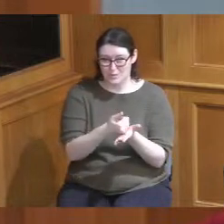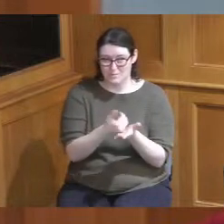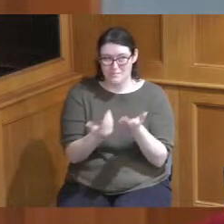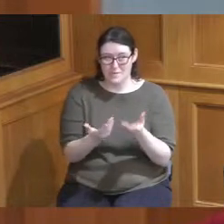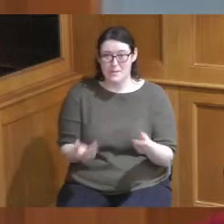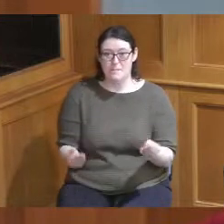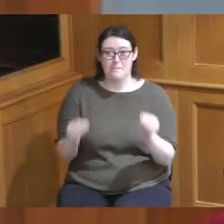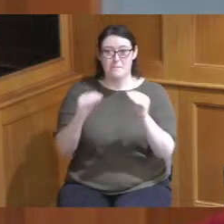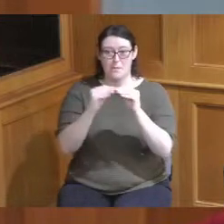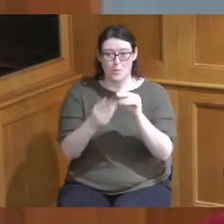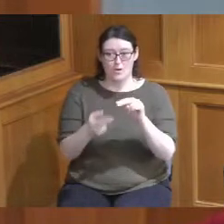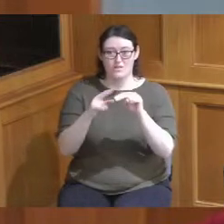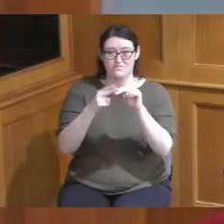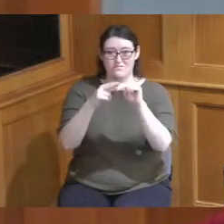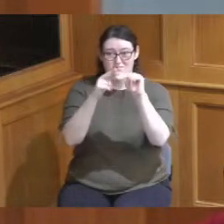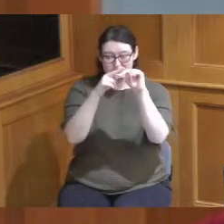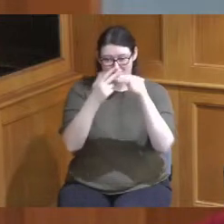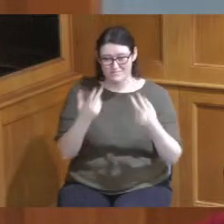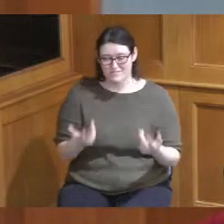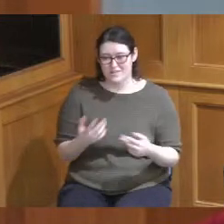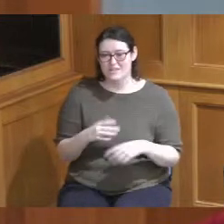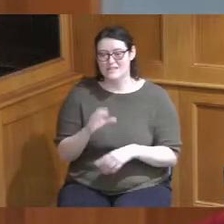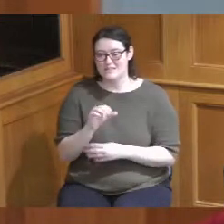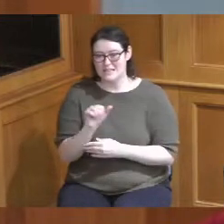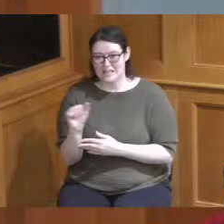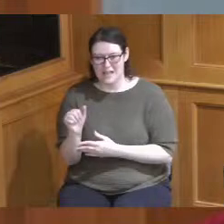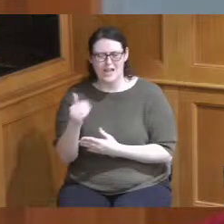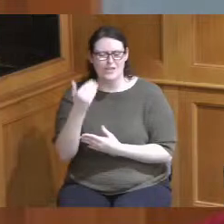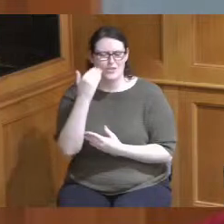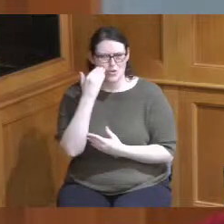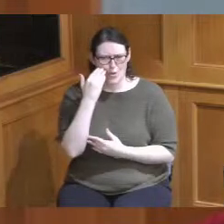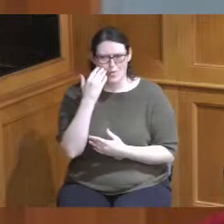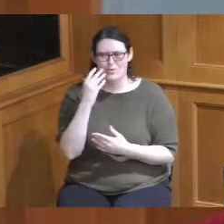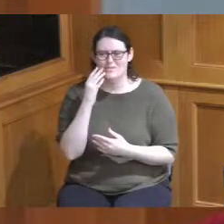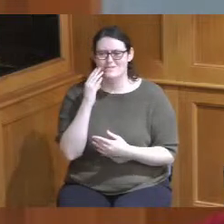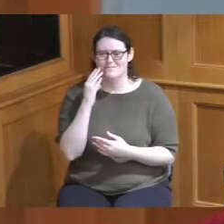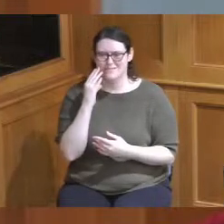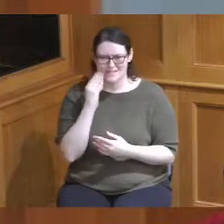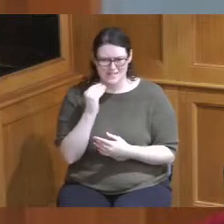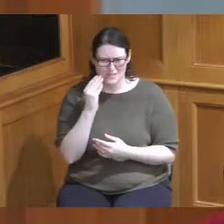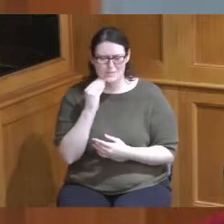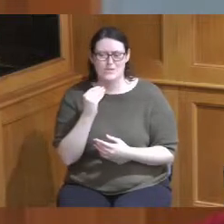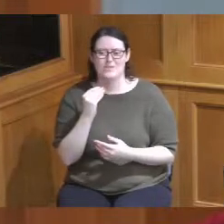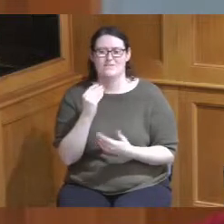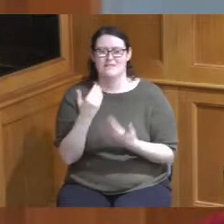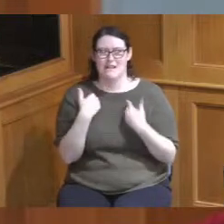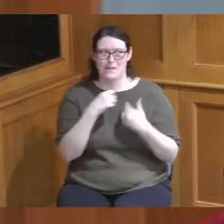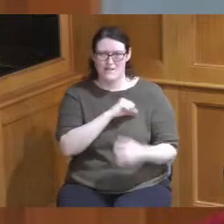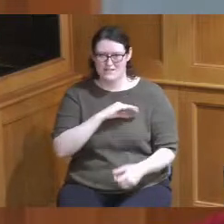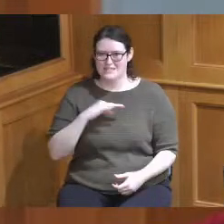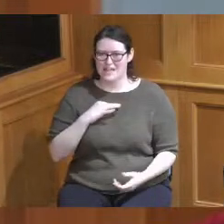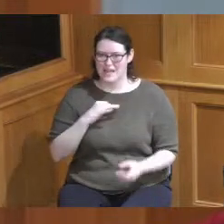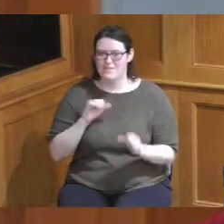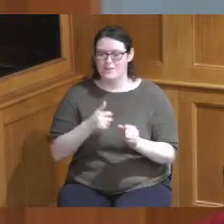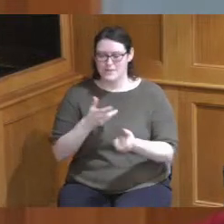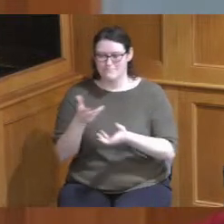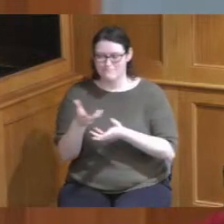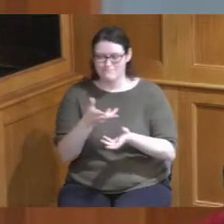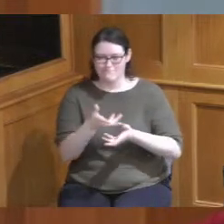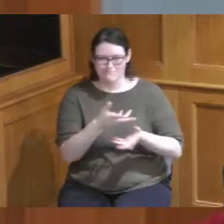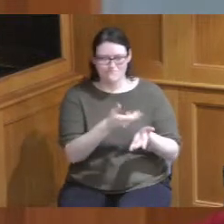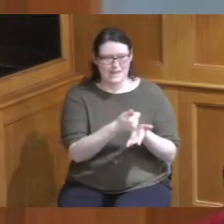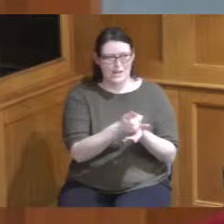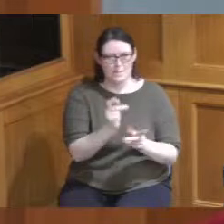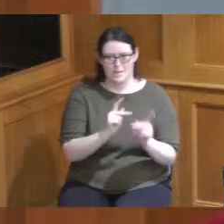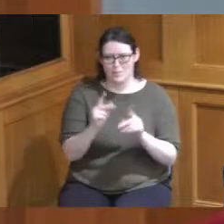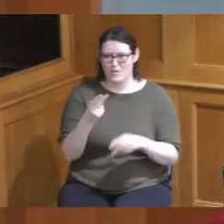CAA has the staff, the knowledge, and the experience to efficiently and effectively reach homeowners throughout the county. So let